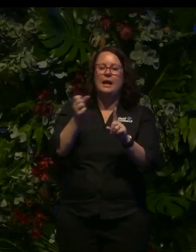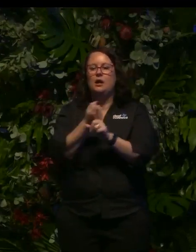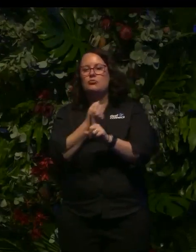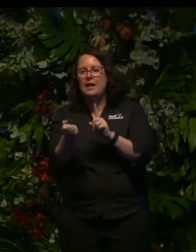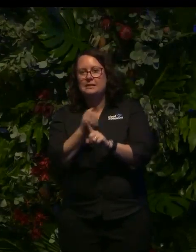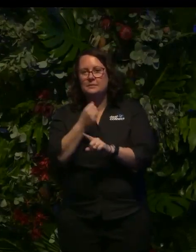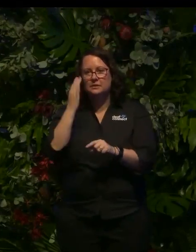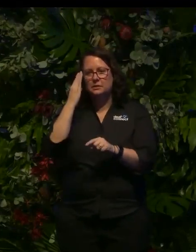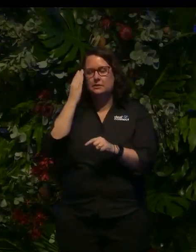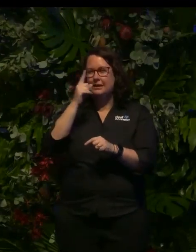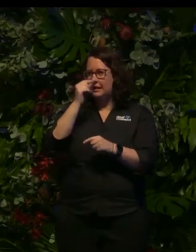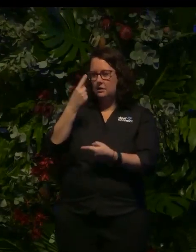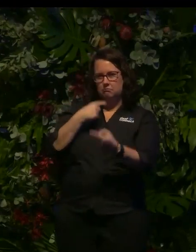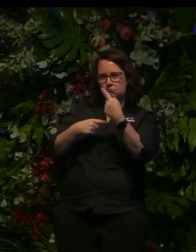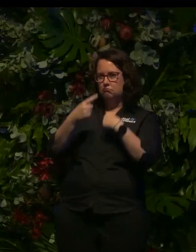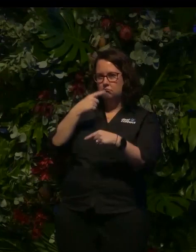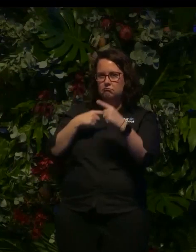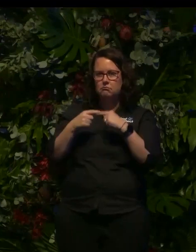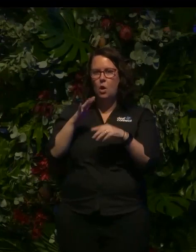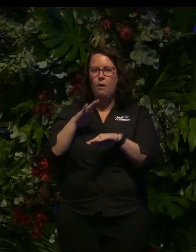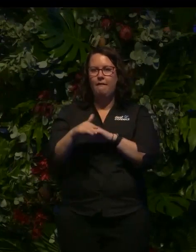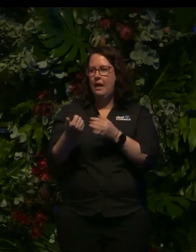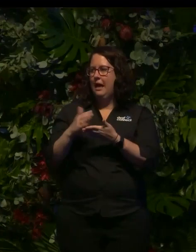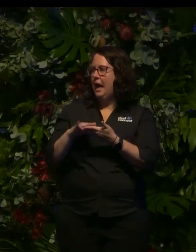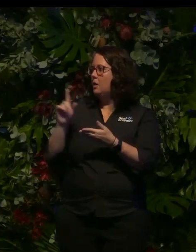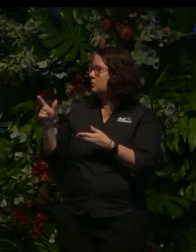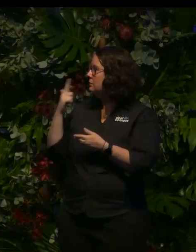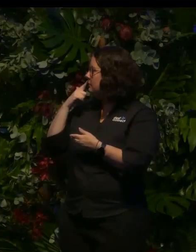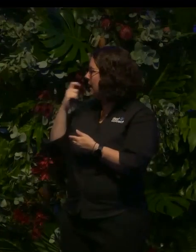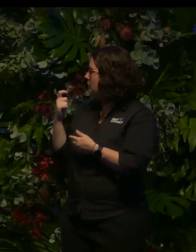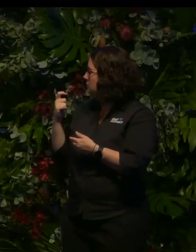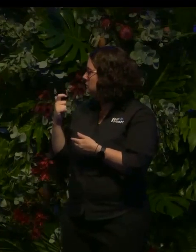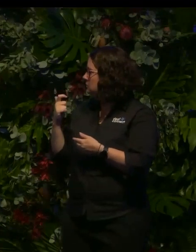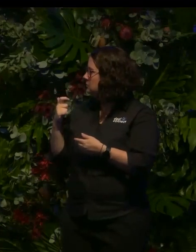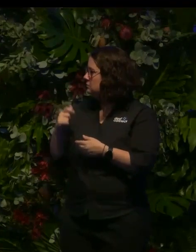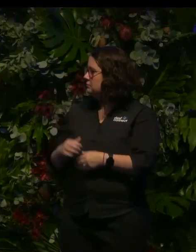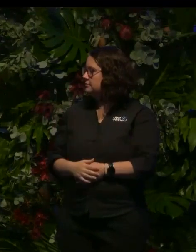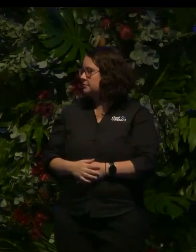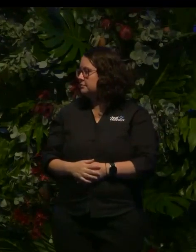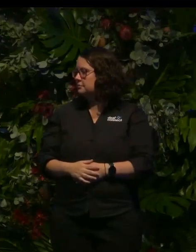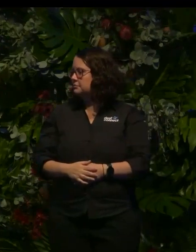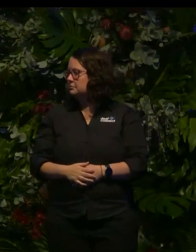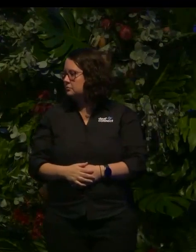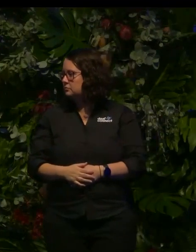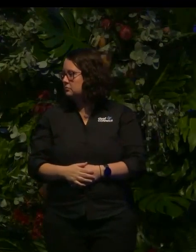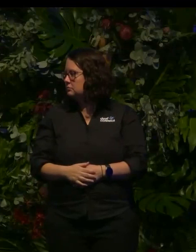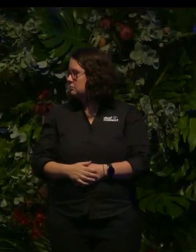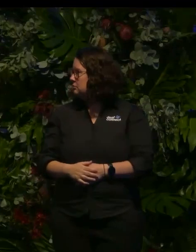in schools. Can you talk a little bit about sort of maybe how you've experienced that and seen that, and maybe some of the work you do to combat